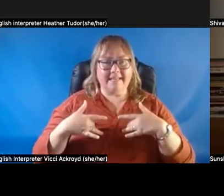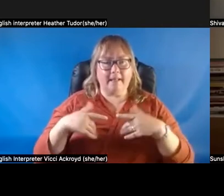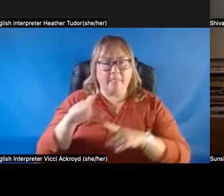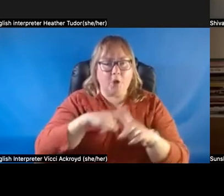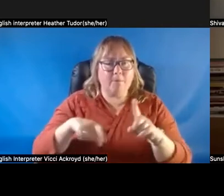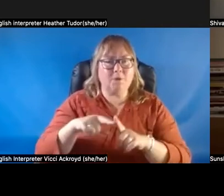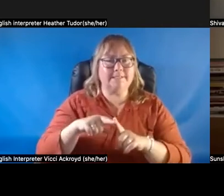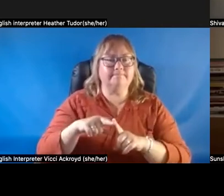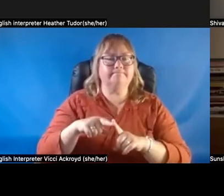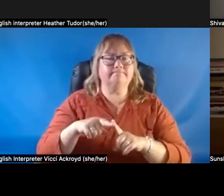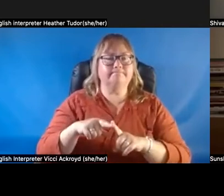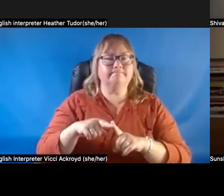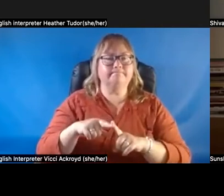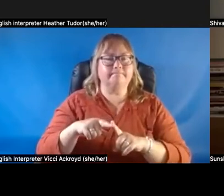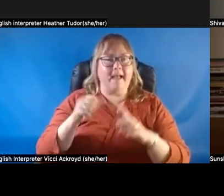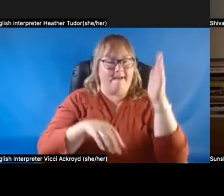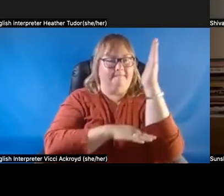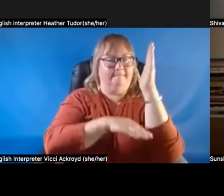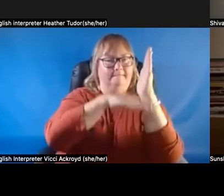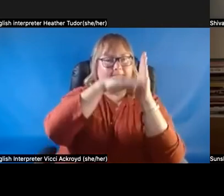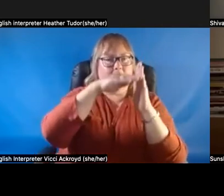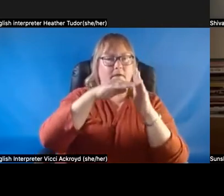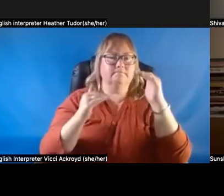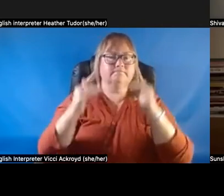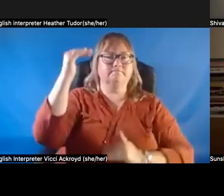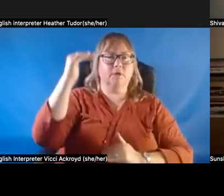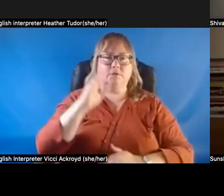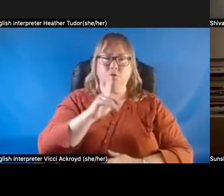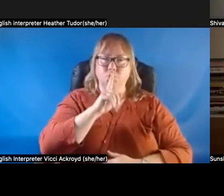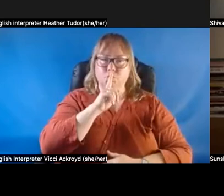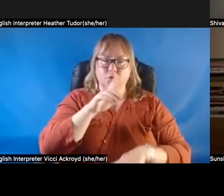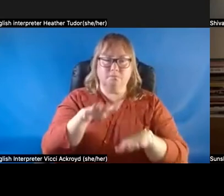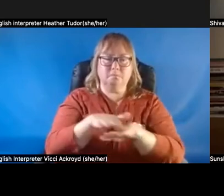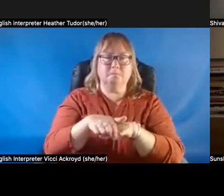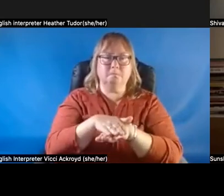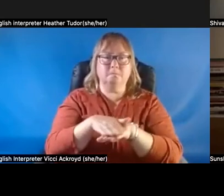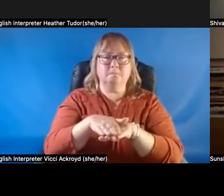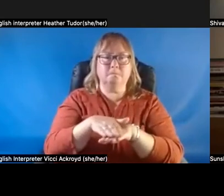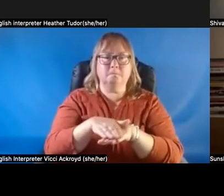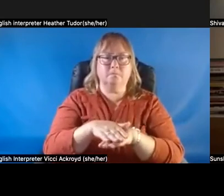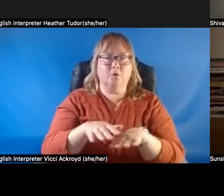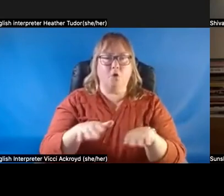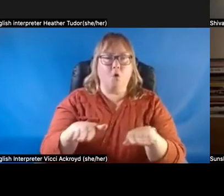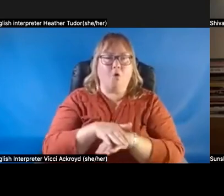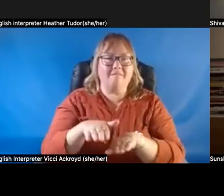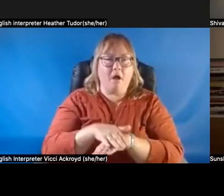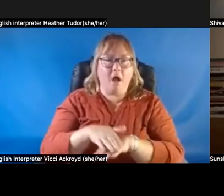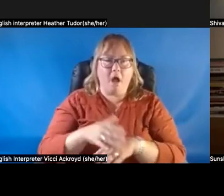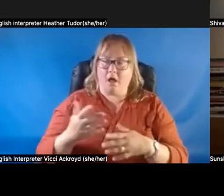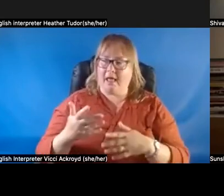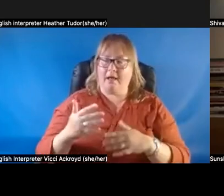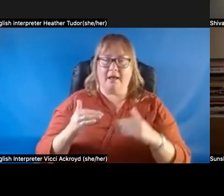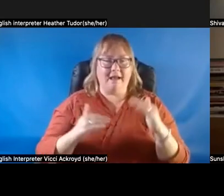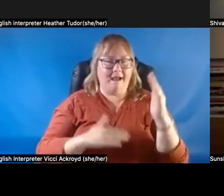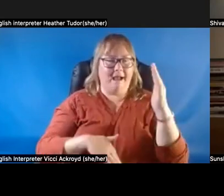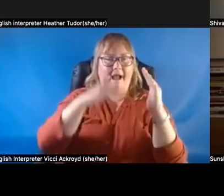communities. It's very like behind closed doors of like what casteism is, and then say if you are of a higher caste, how you'll behave